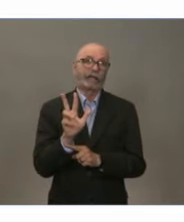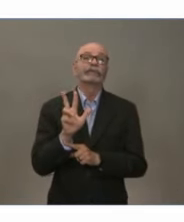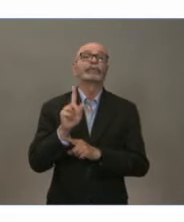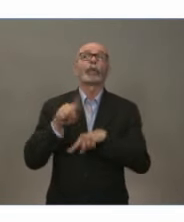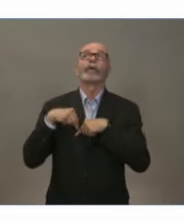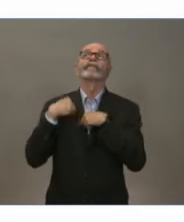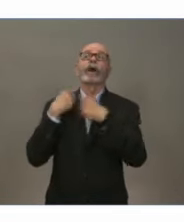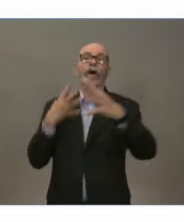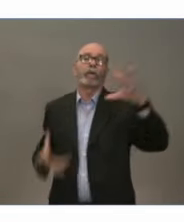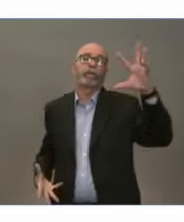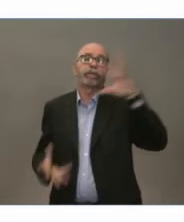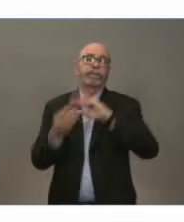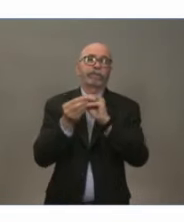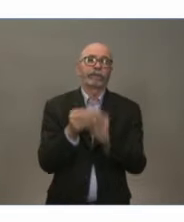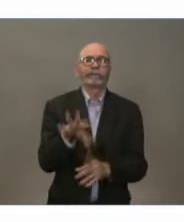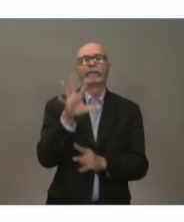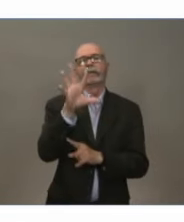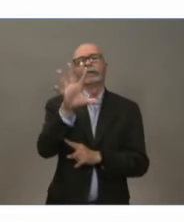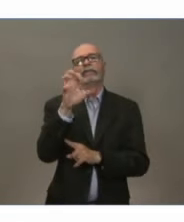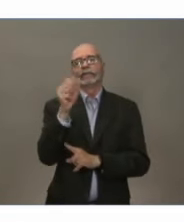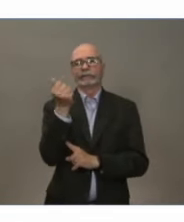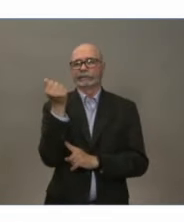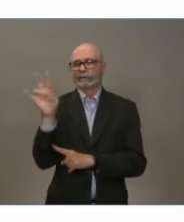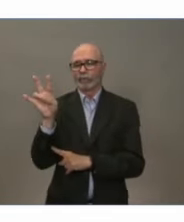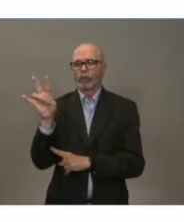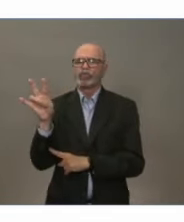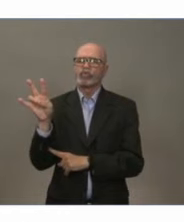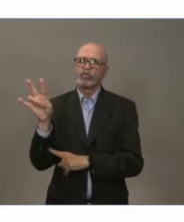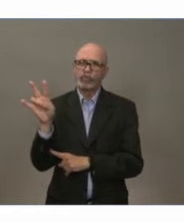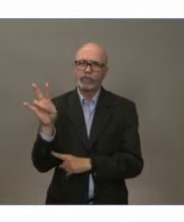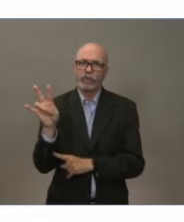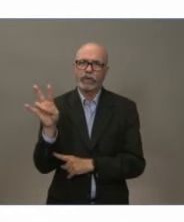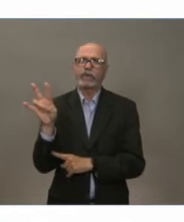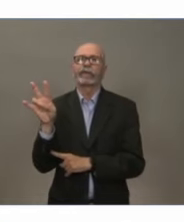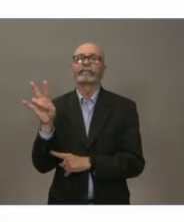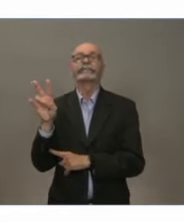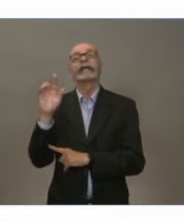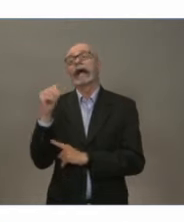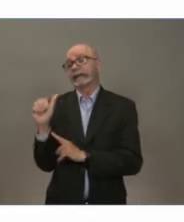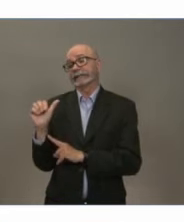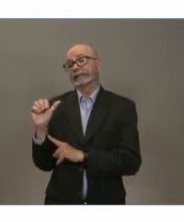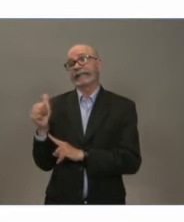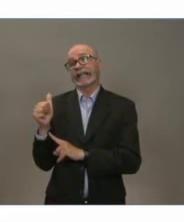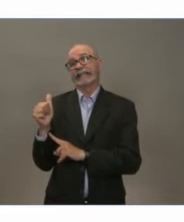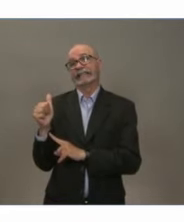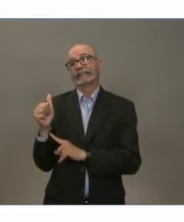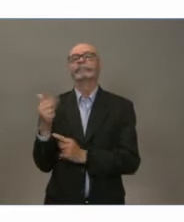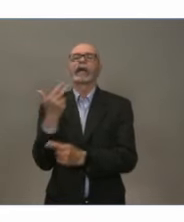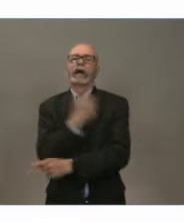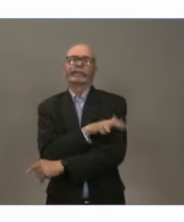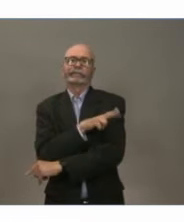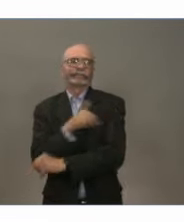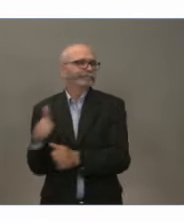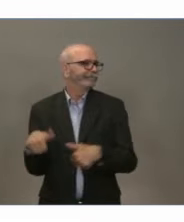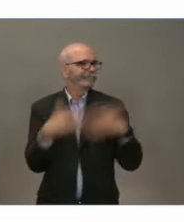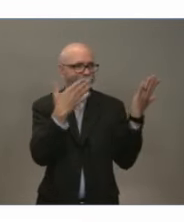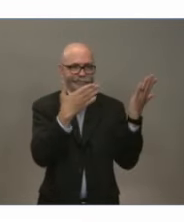to 517. Currently, we have 10 individuals in hospital, 4 of those in